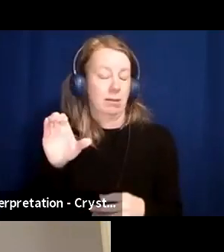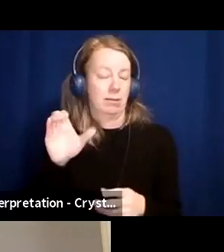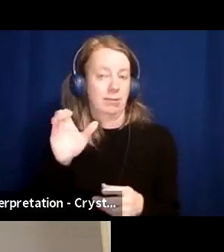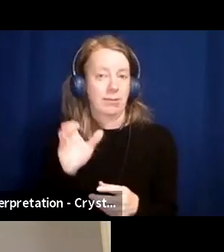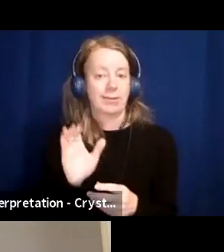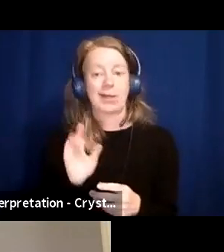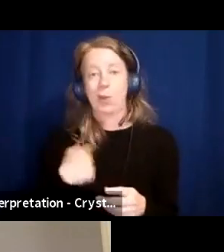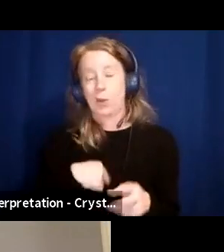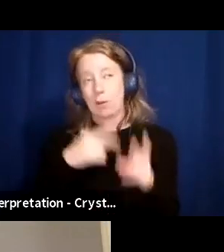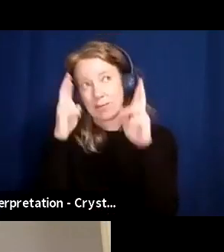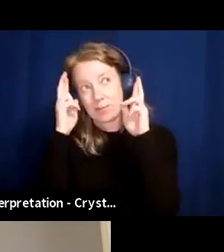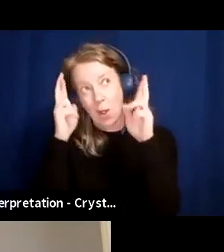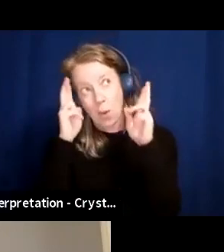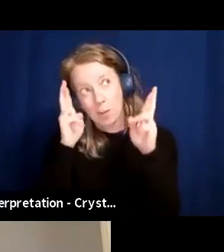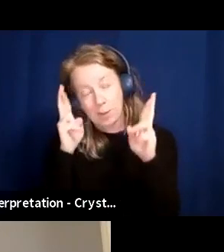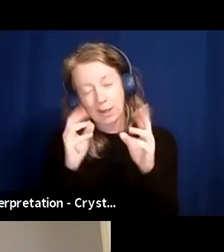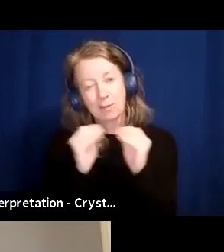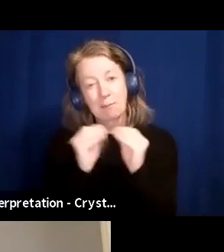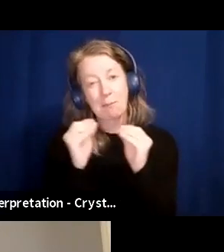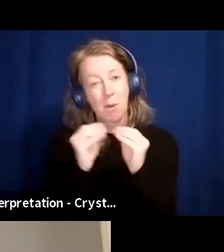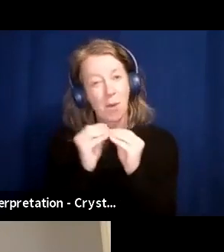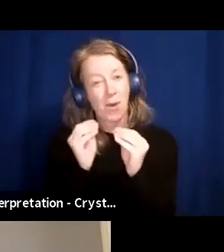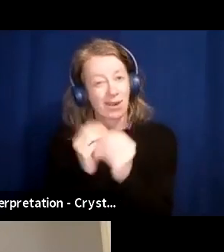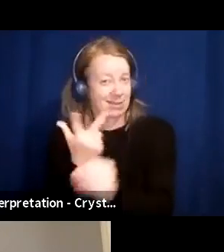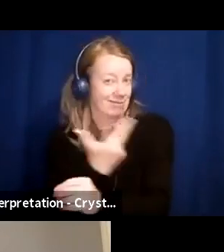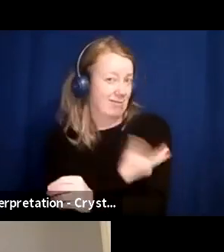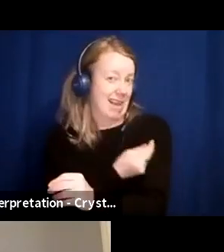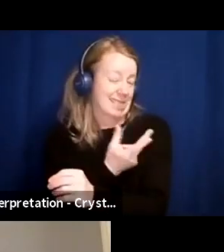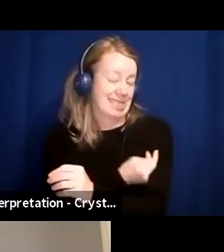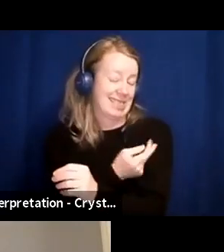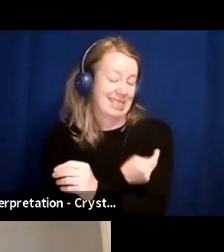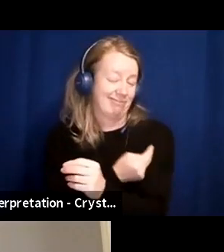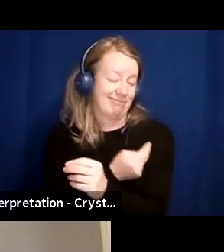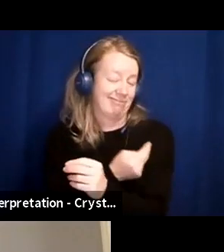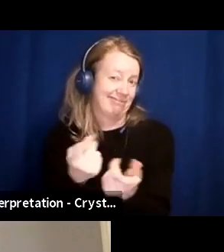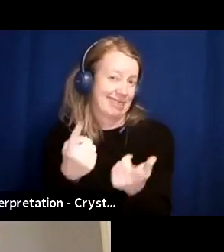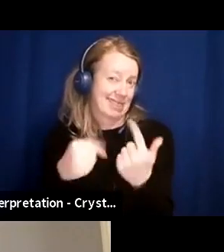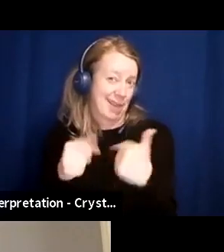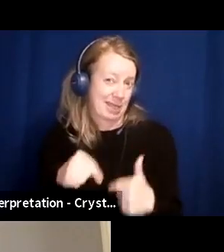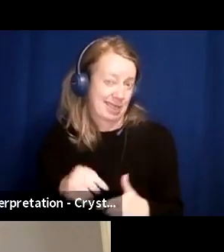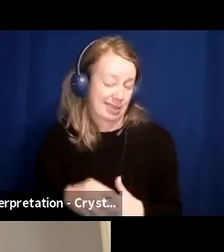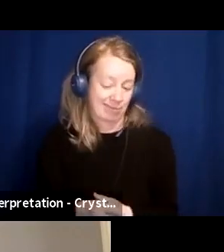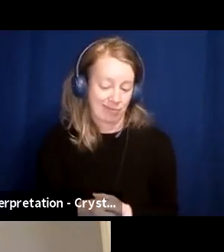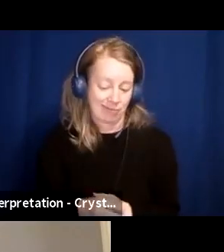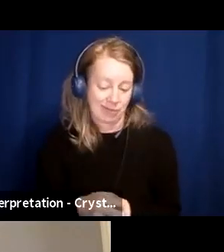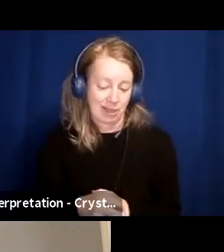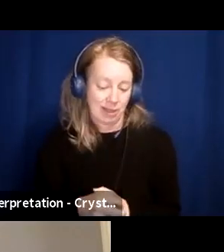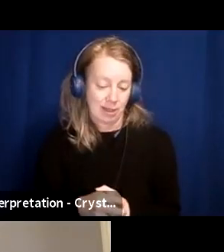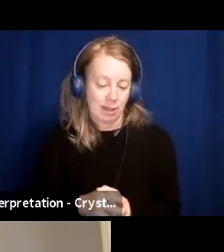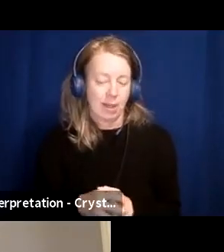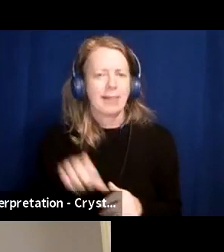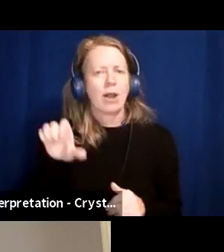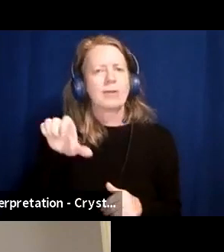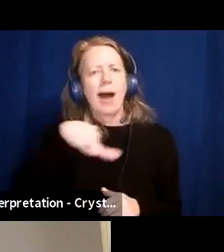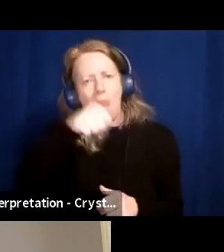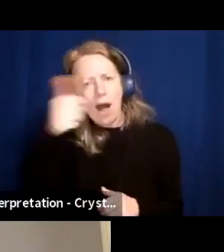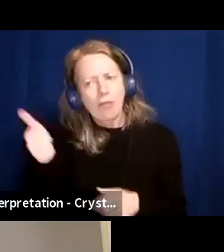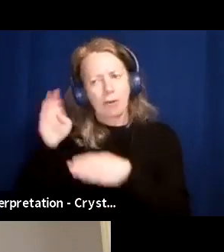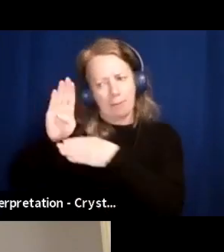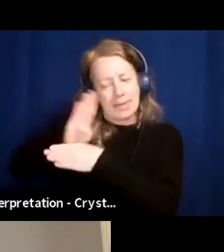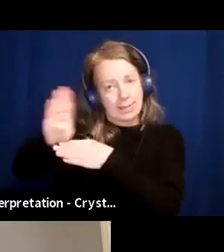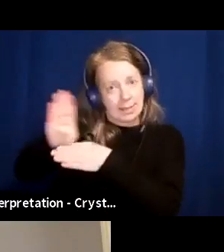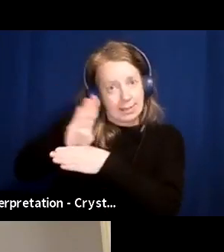more vaccine and that other pharmaceutical companies will get